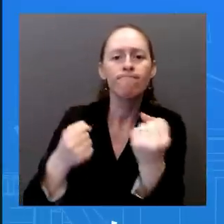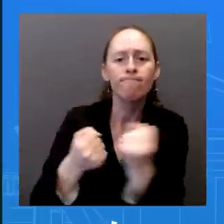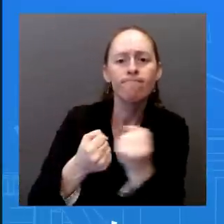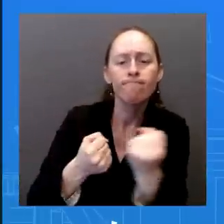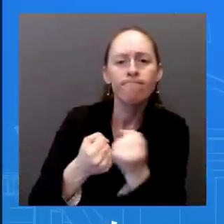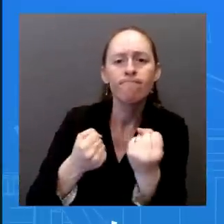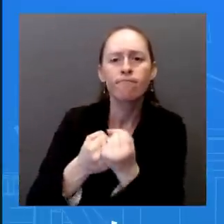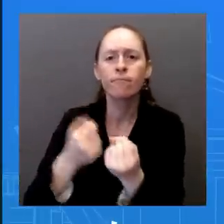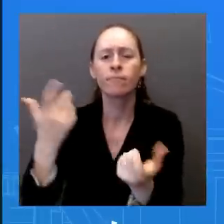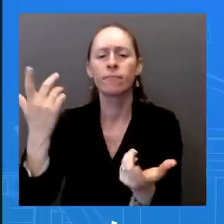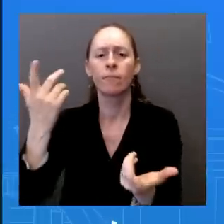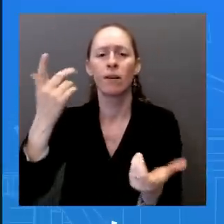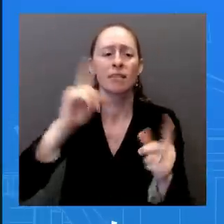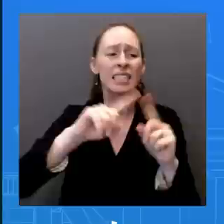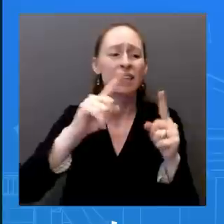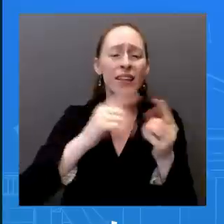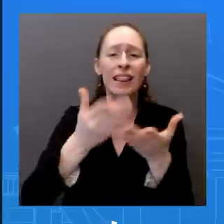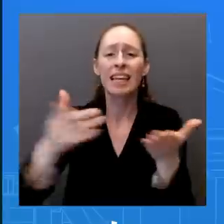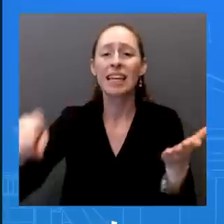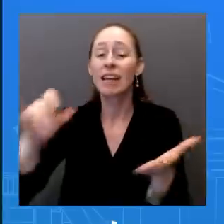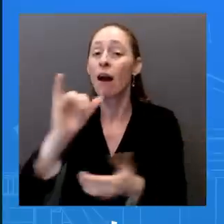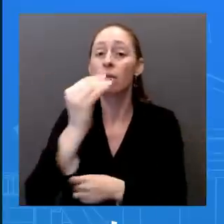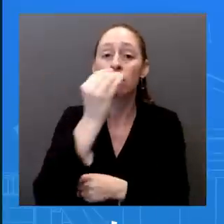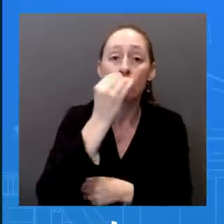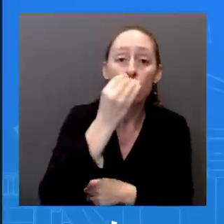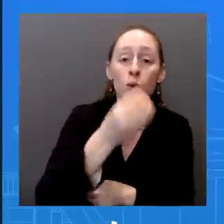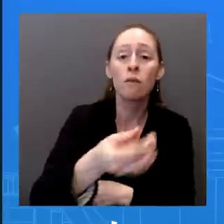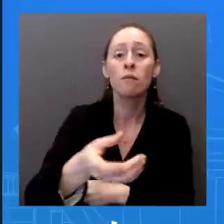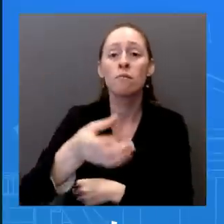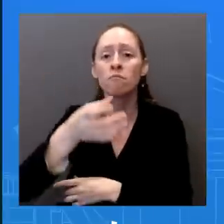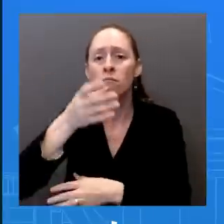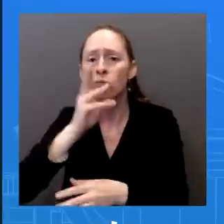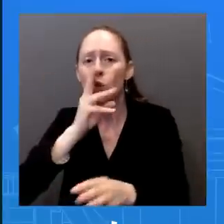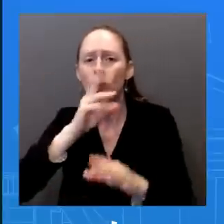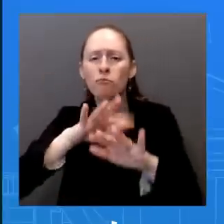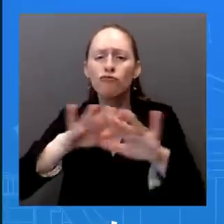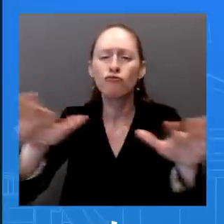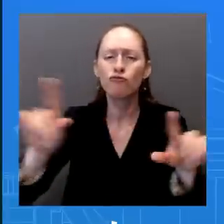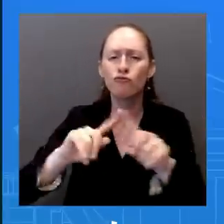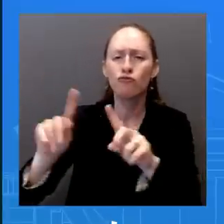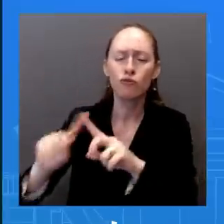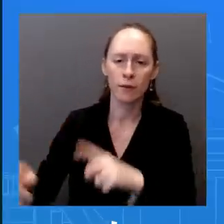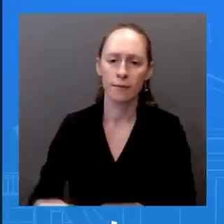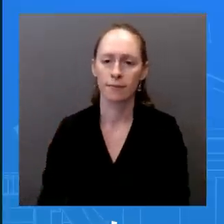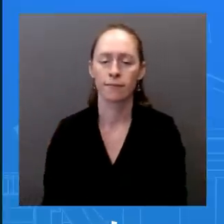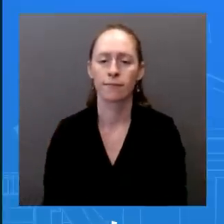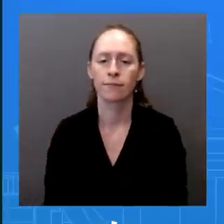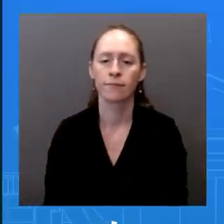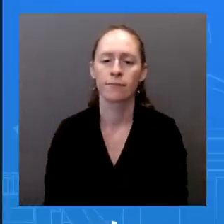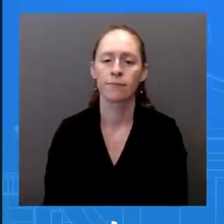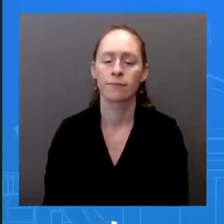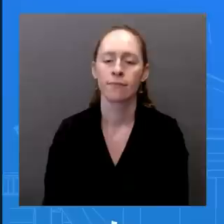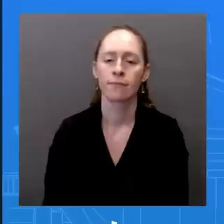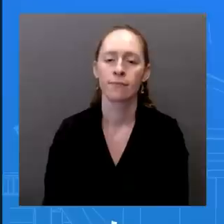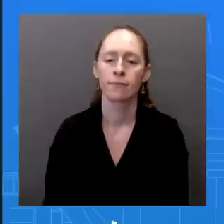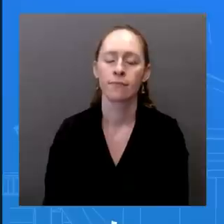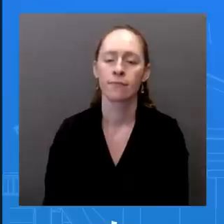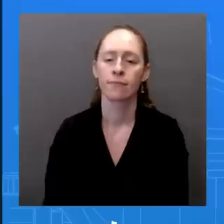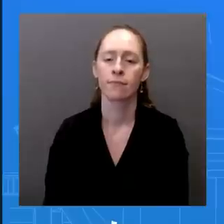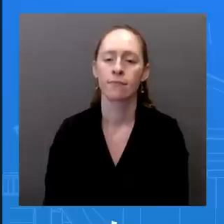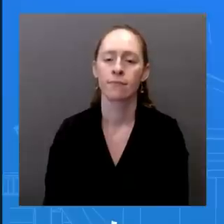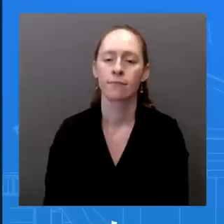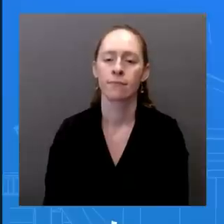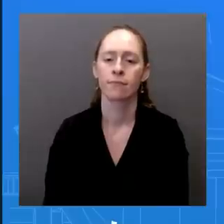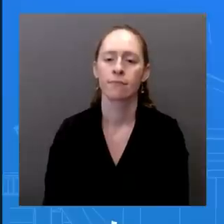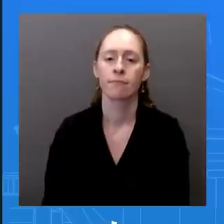the world stage by delivering on the promises that we make and that he has made as president on global health, on climate, on